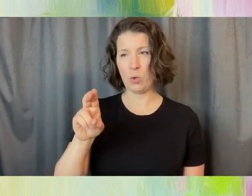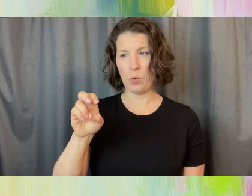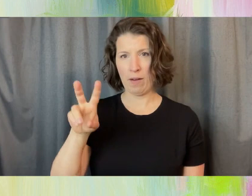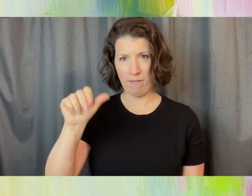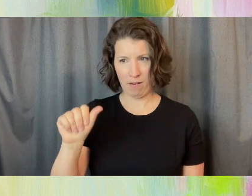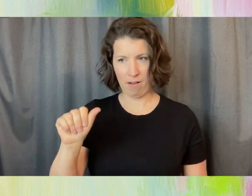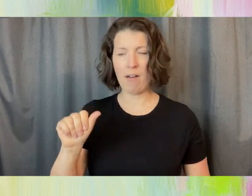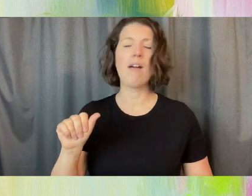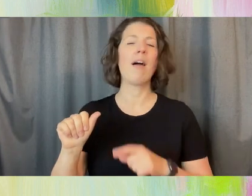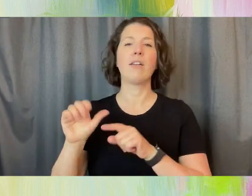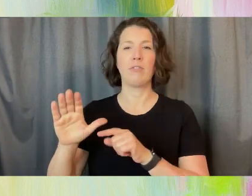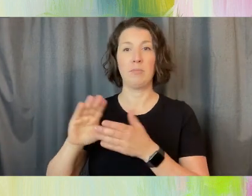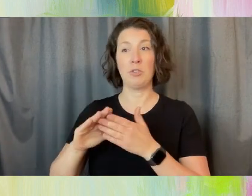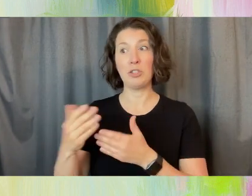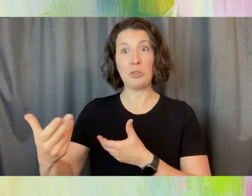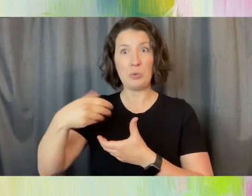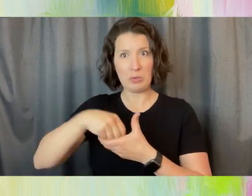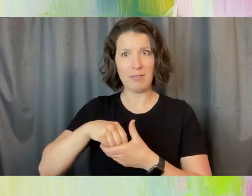are joining this